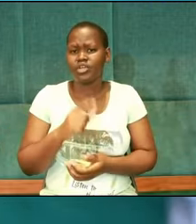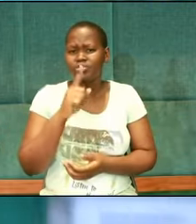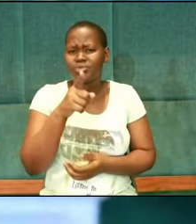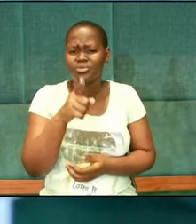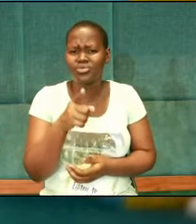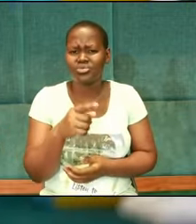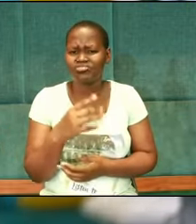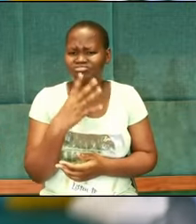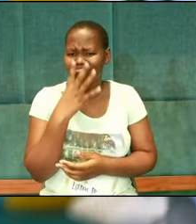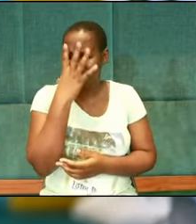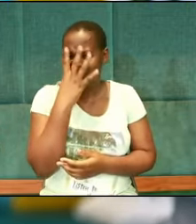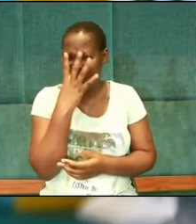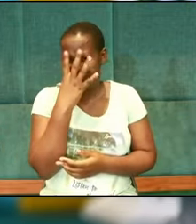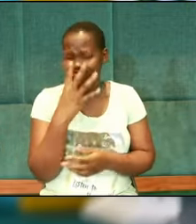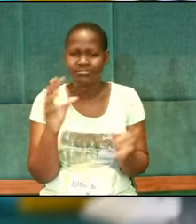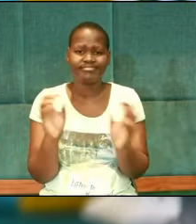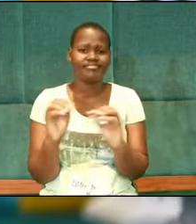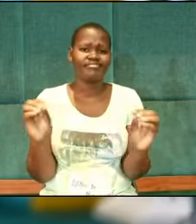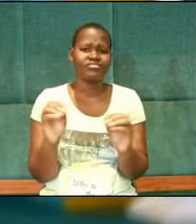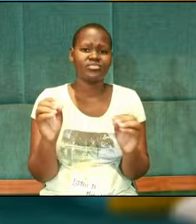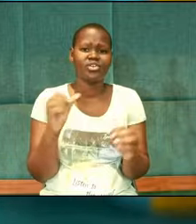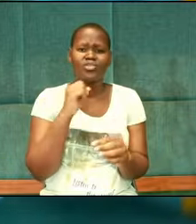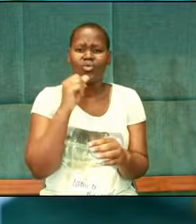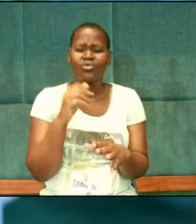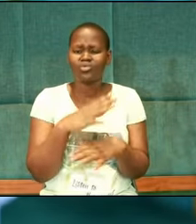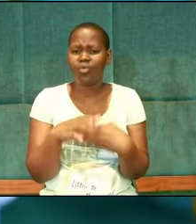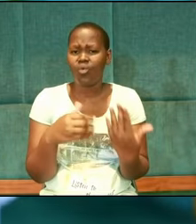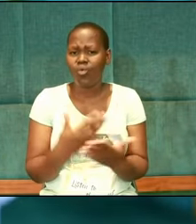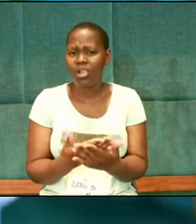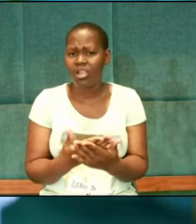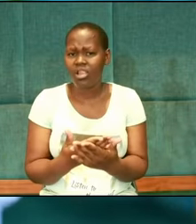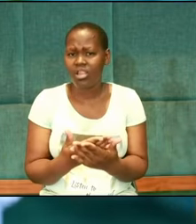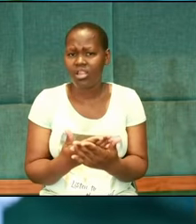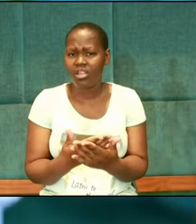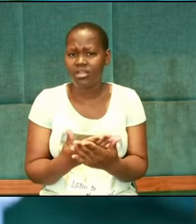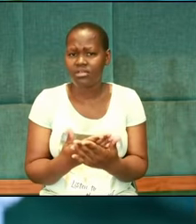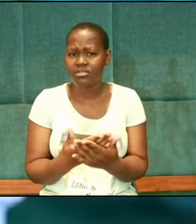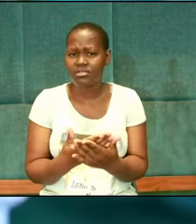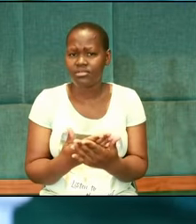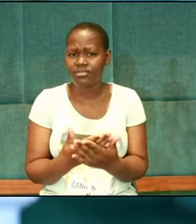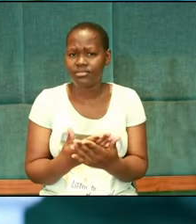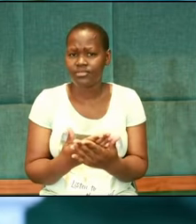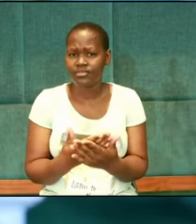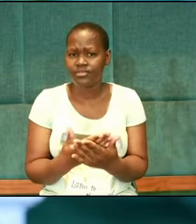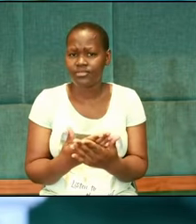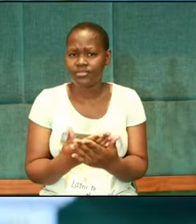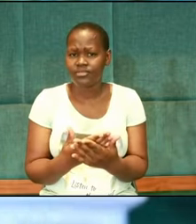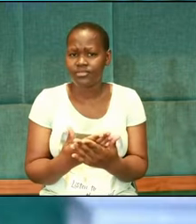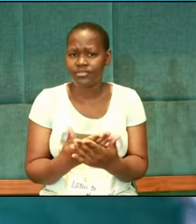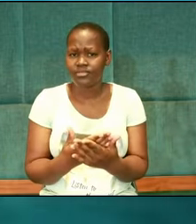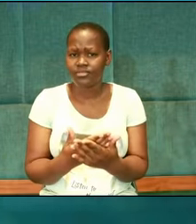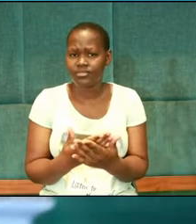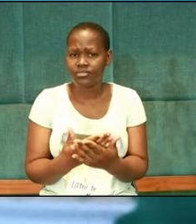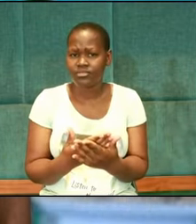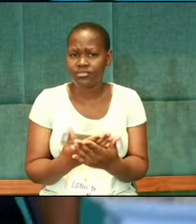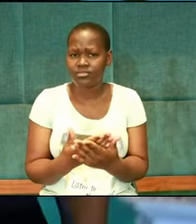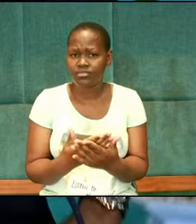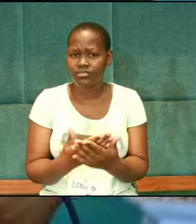Don't be embarrassed. It's not old-fashioned. It is the wisest thing to